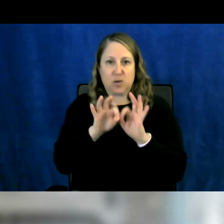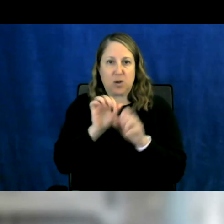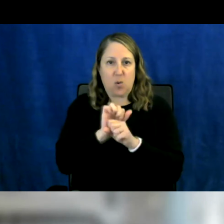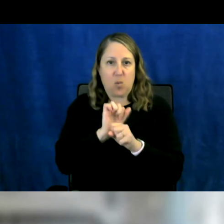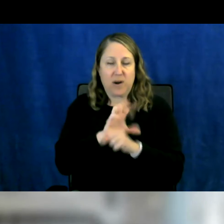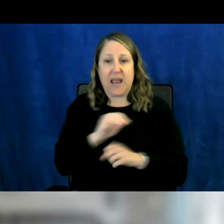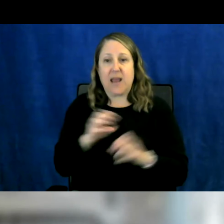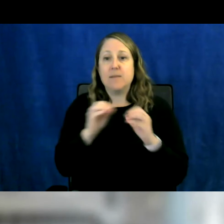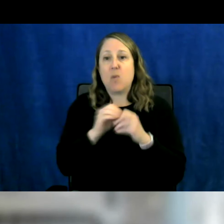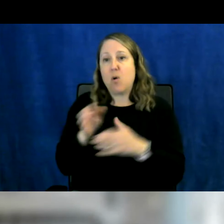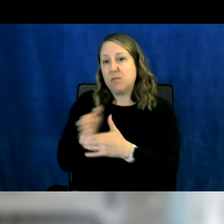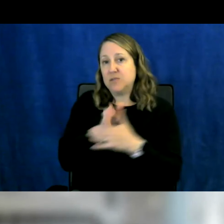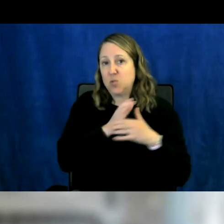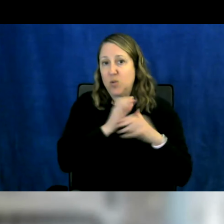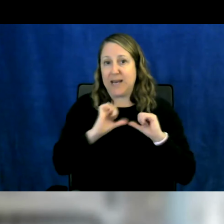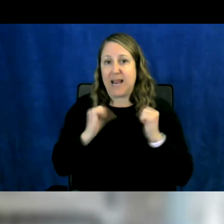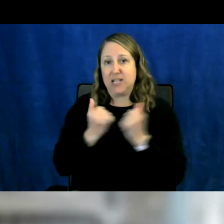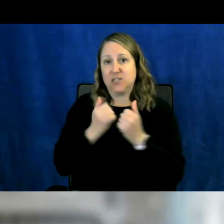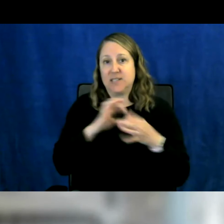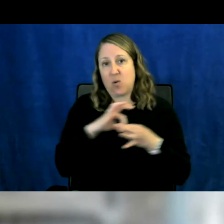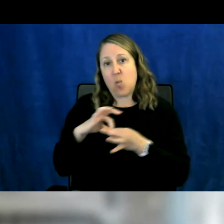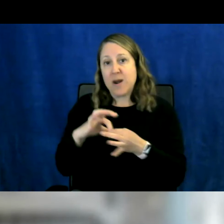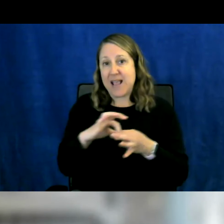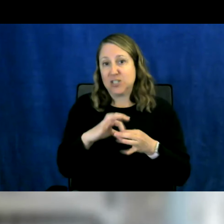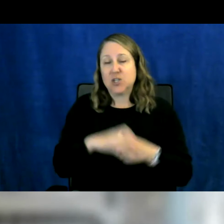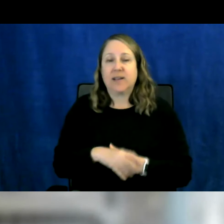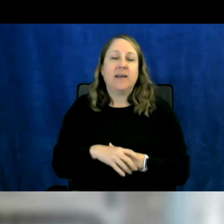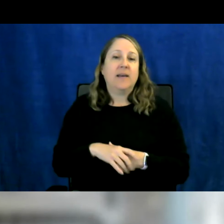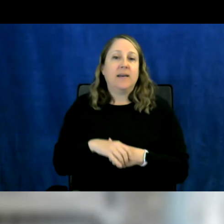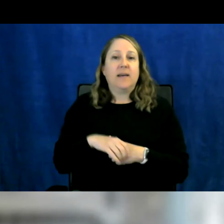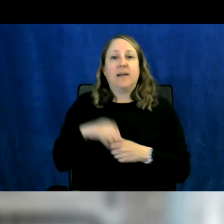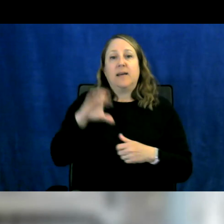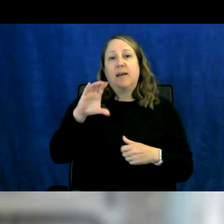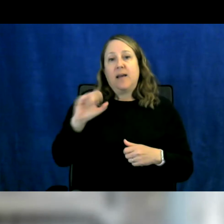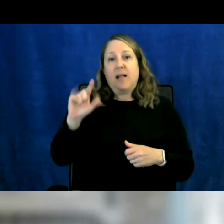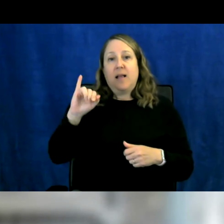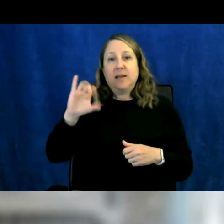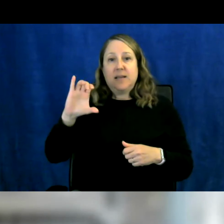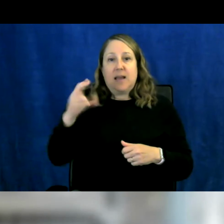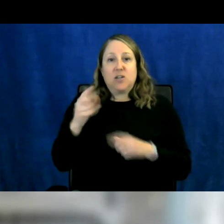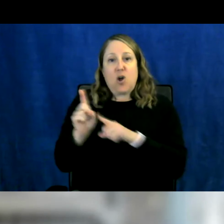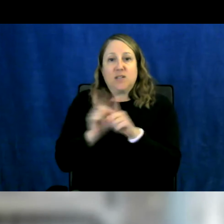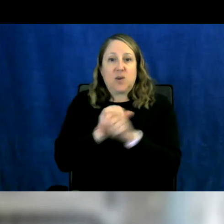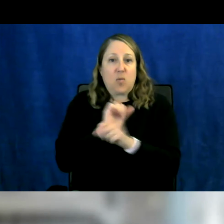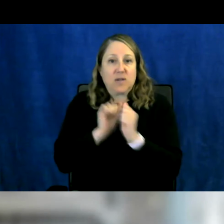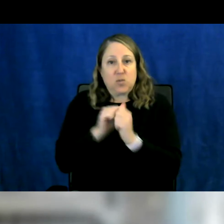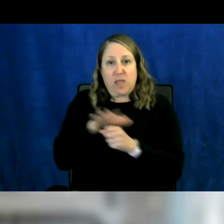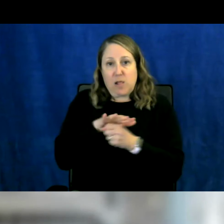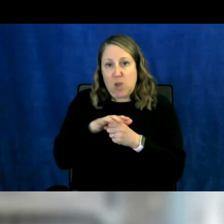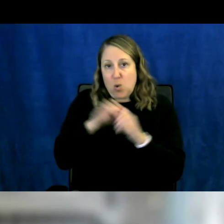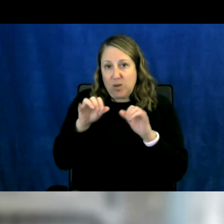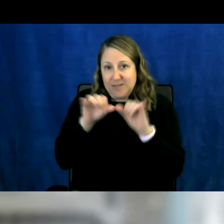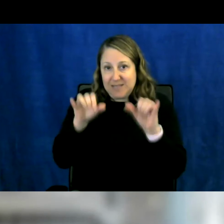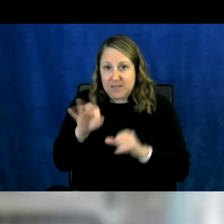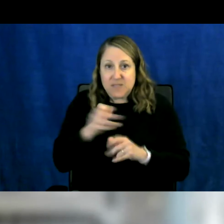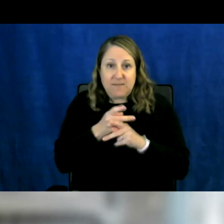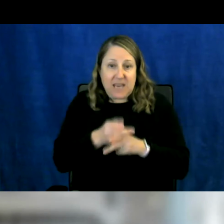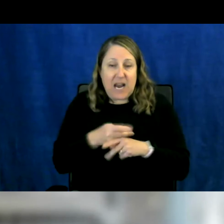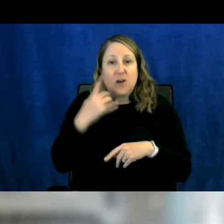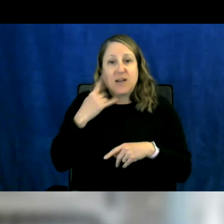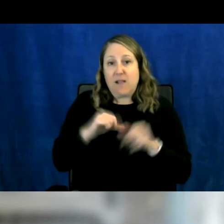and coordination. Cal-ICH also works with local systems of care, including California Continuums